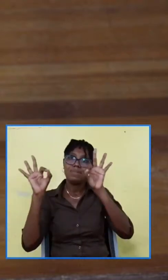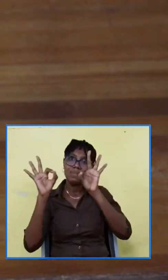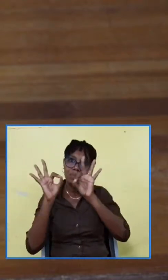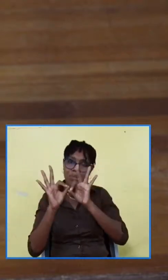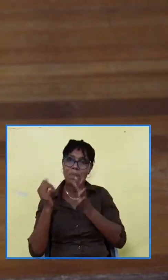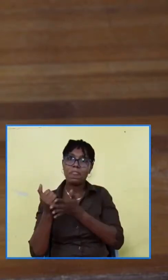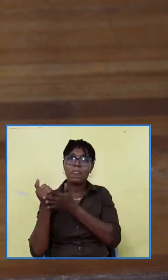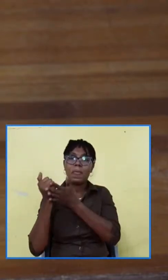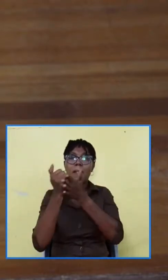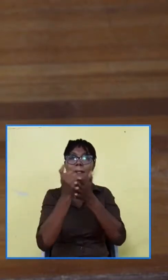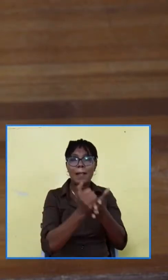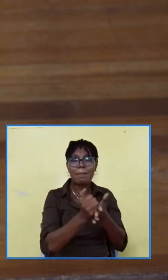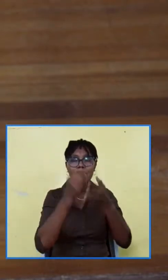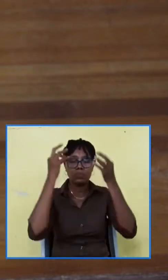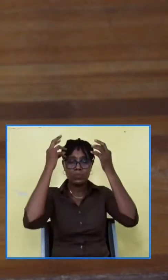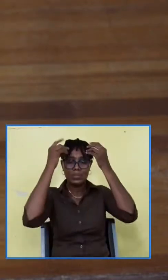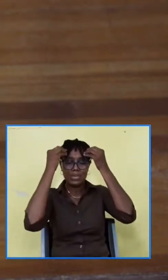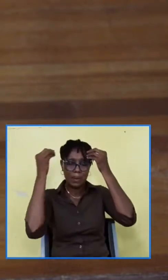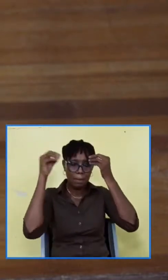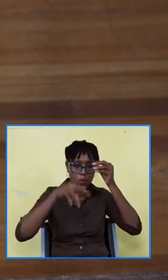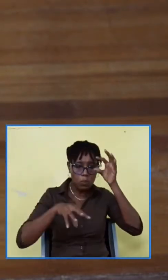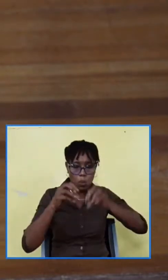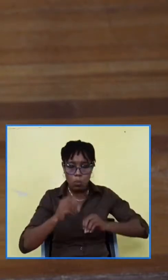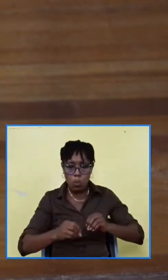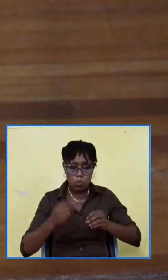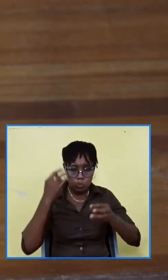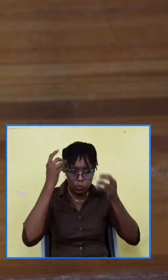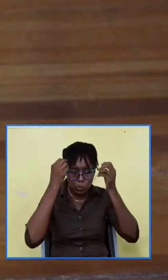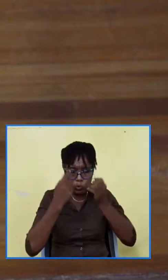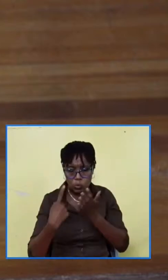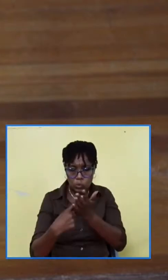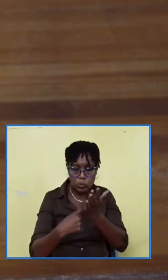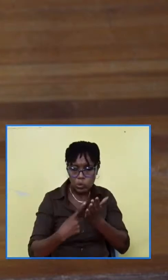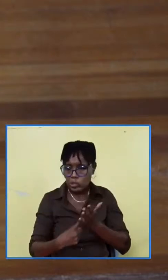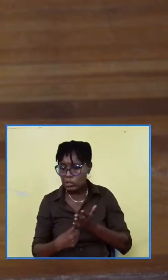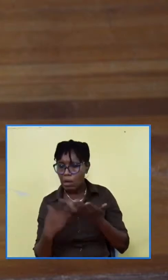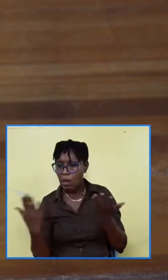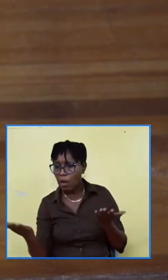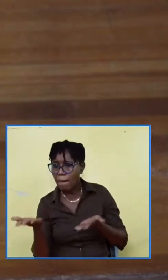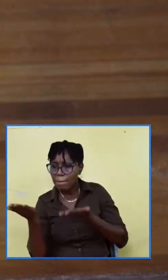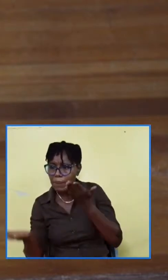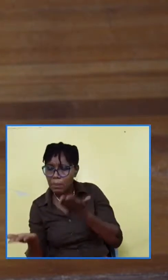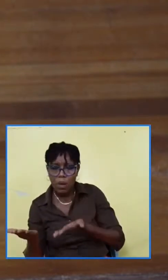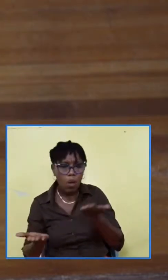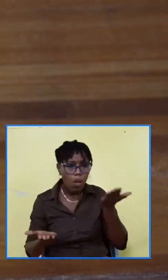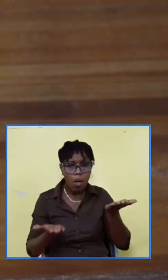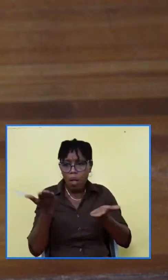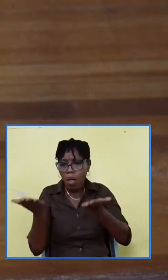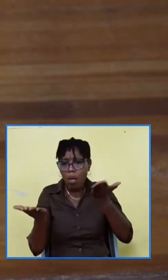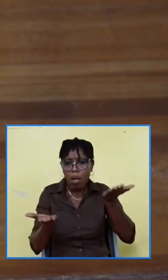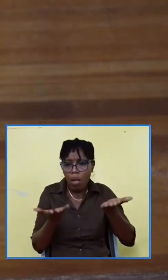different scenarios and different structures and what is possible and what's acceptable to finding a Barbadian